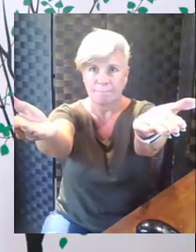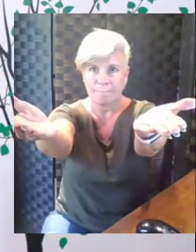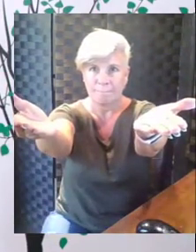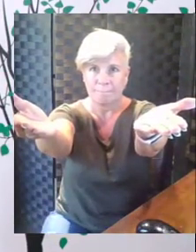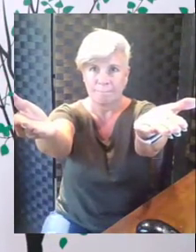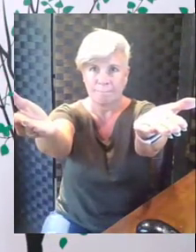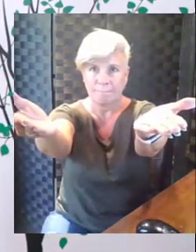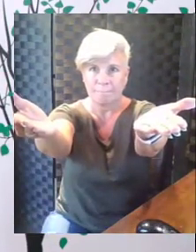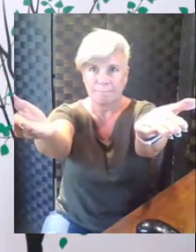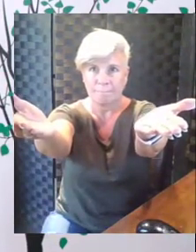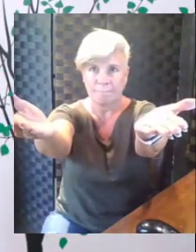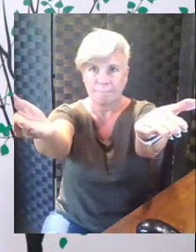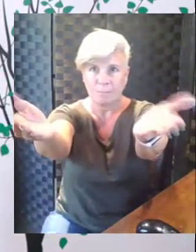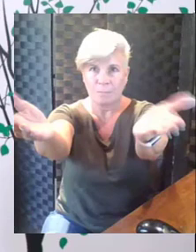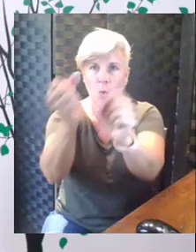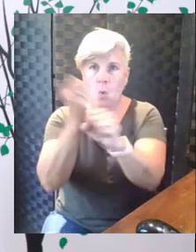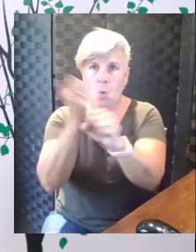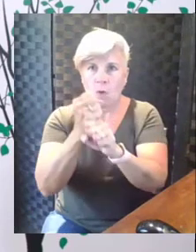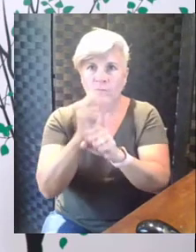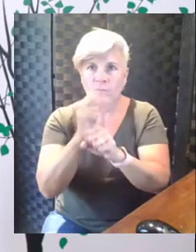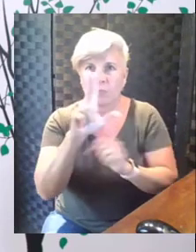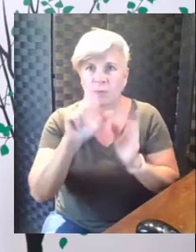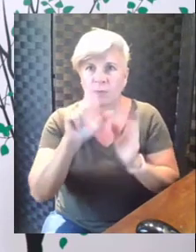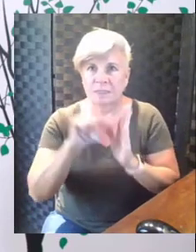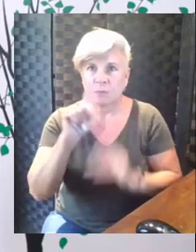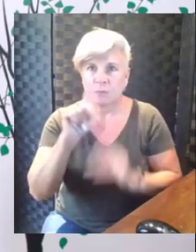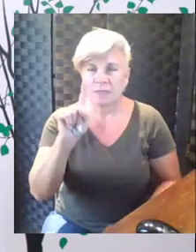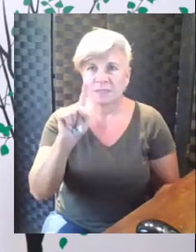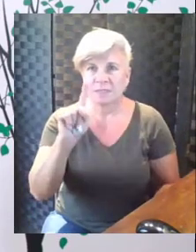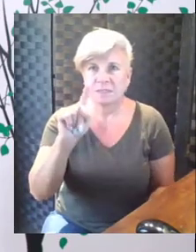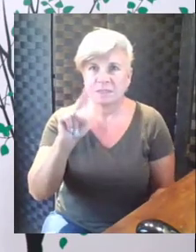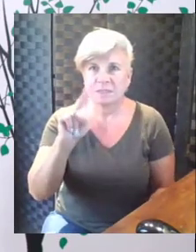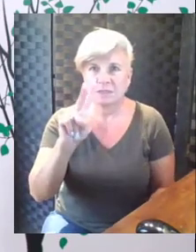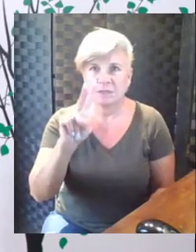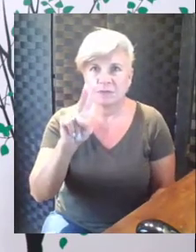this. We're going to hold this for 3 seconds. 1,